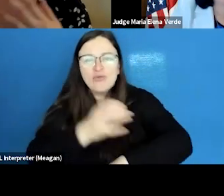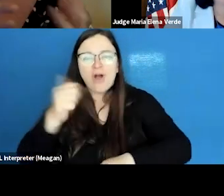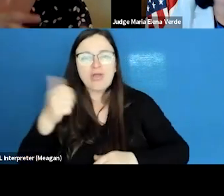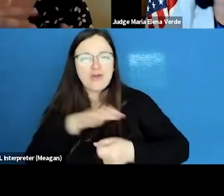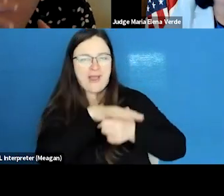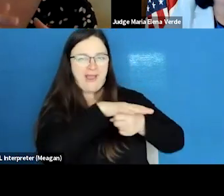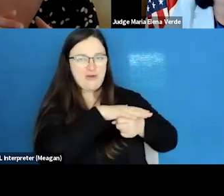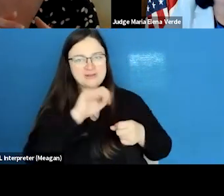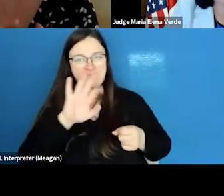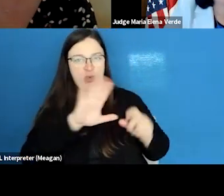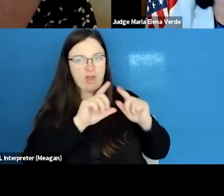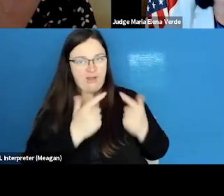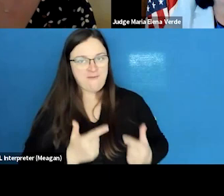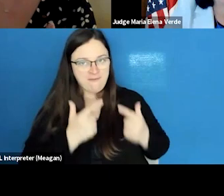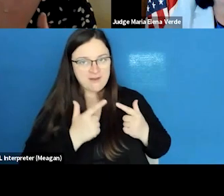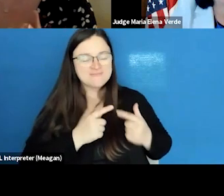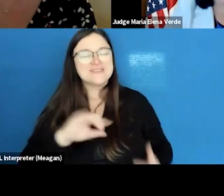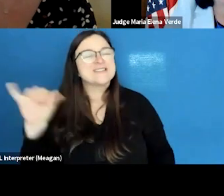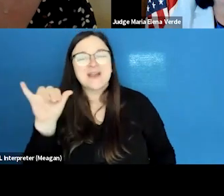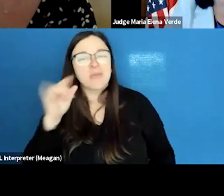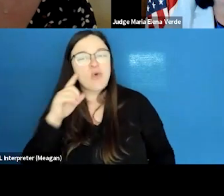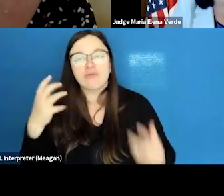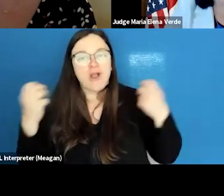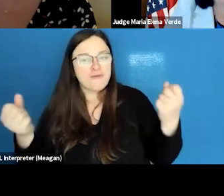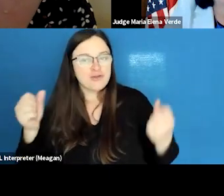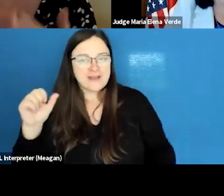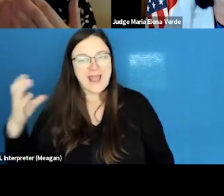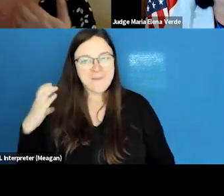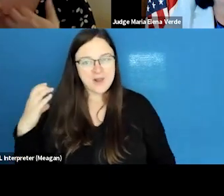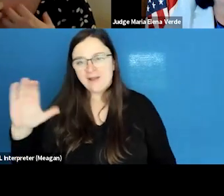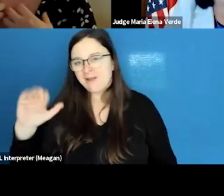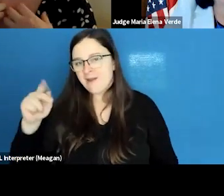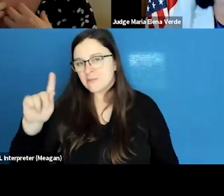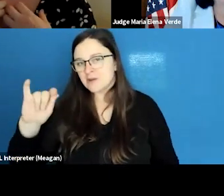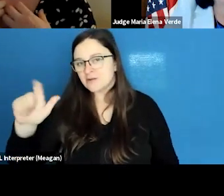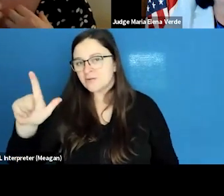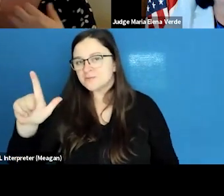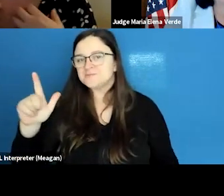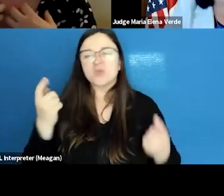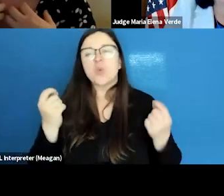And this is the same for recovery capital. What are the things both internally, so